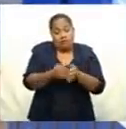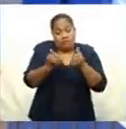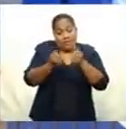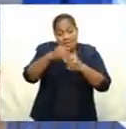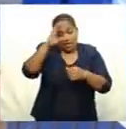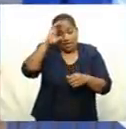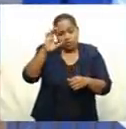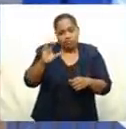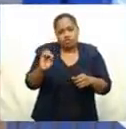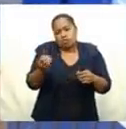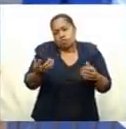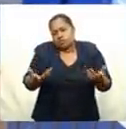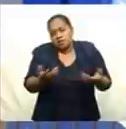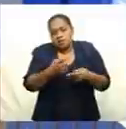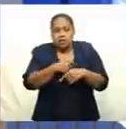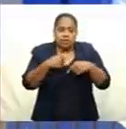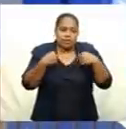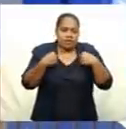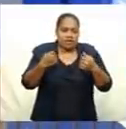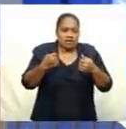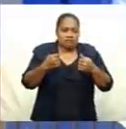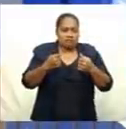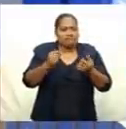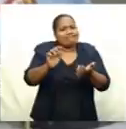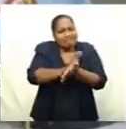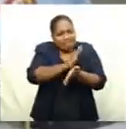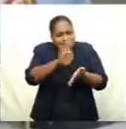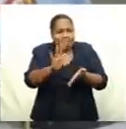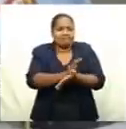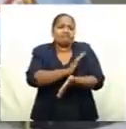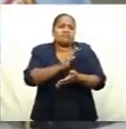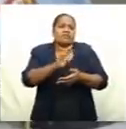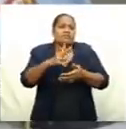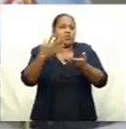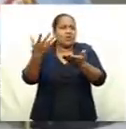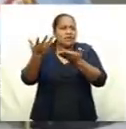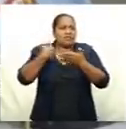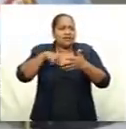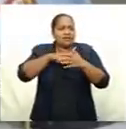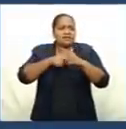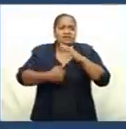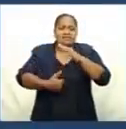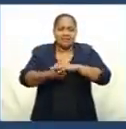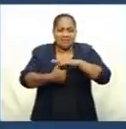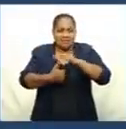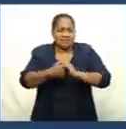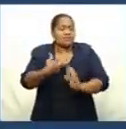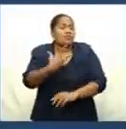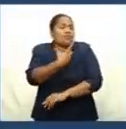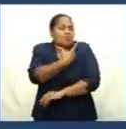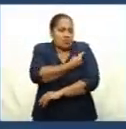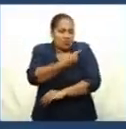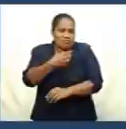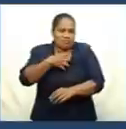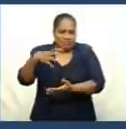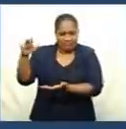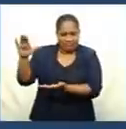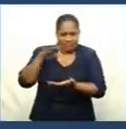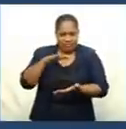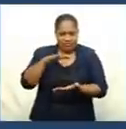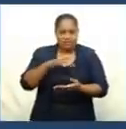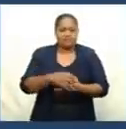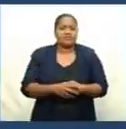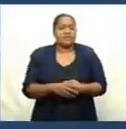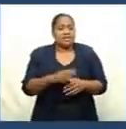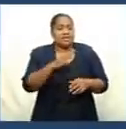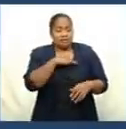So we are doubly grateful to the Australian government for giving us access to these vaccines. The Minister for Economy says Fijians who